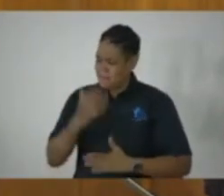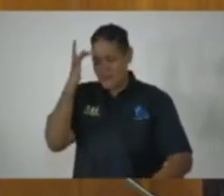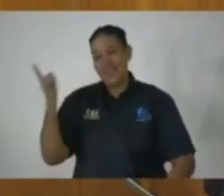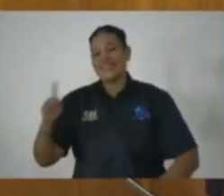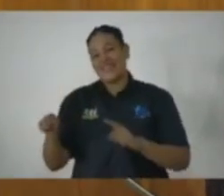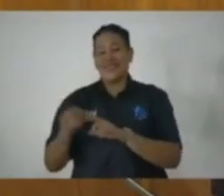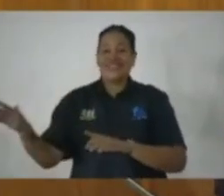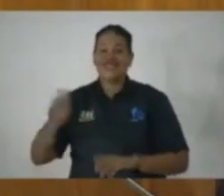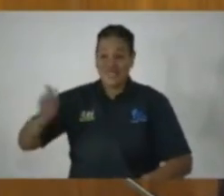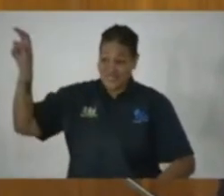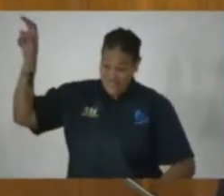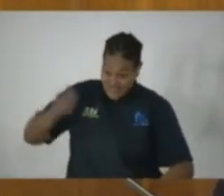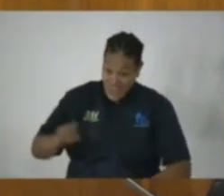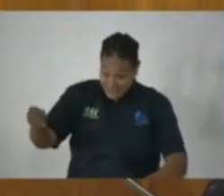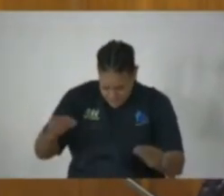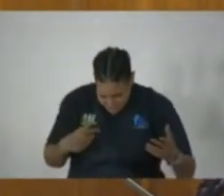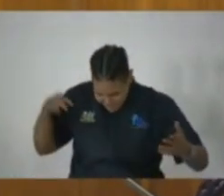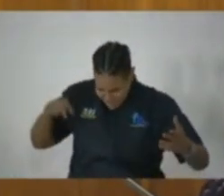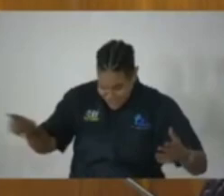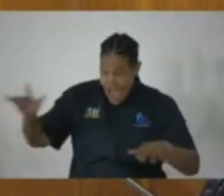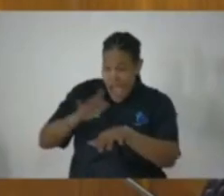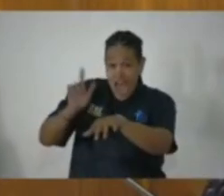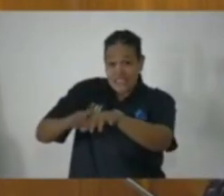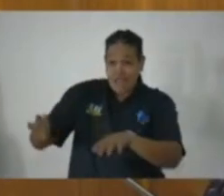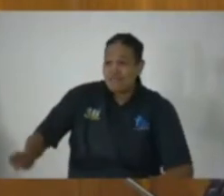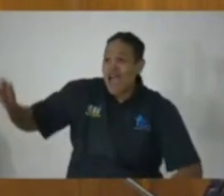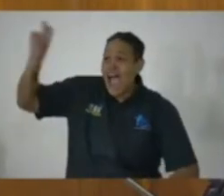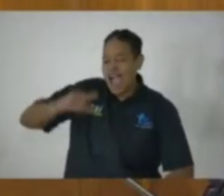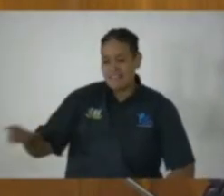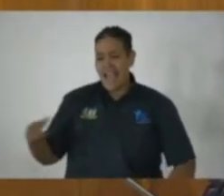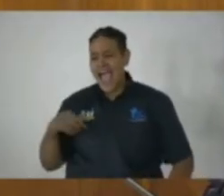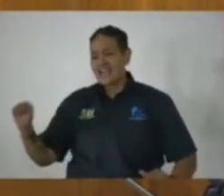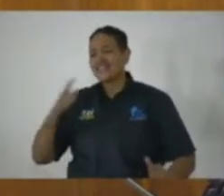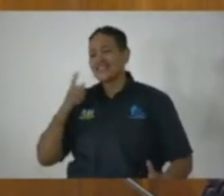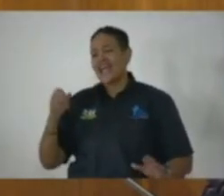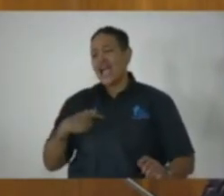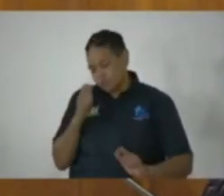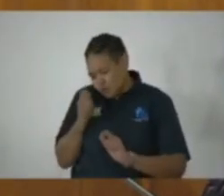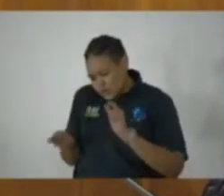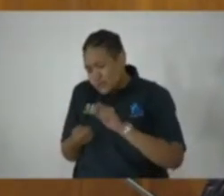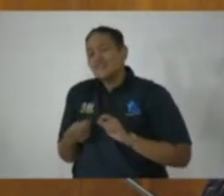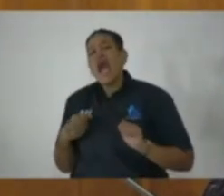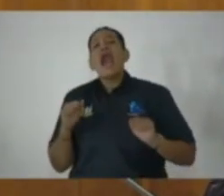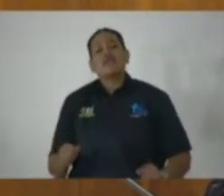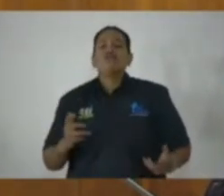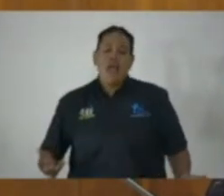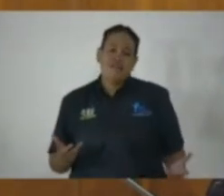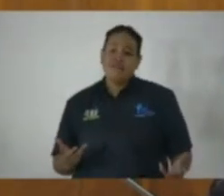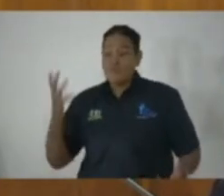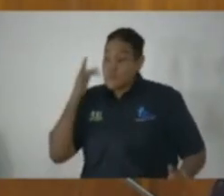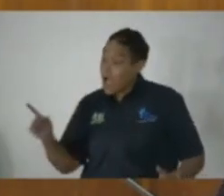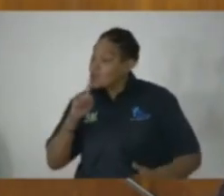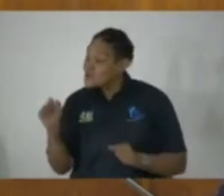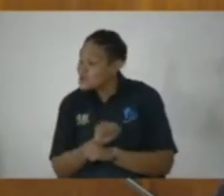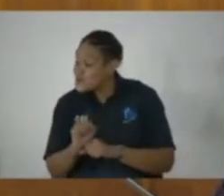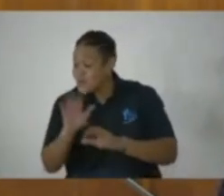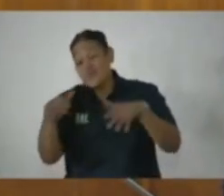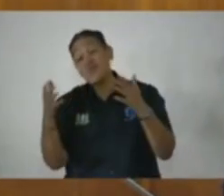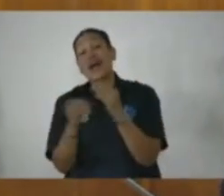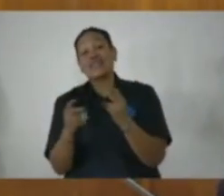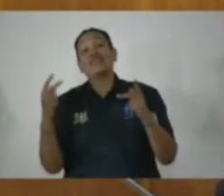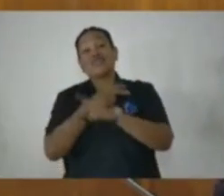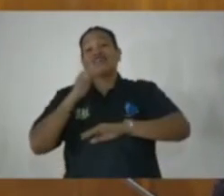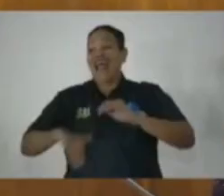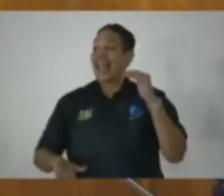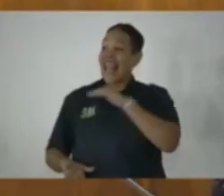when his trouble came across my decks in his early times, I could have taken revenge. Because the truth was worse than